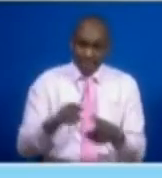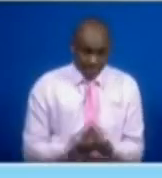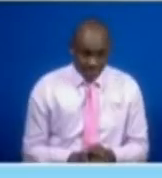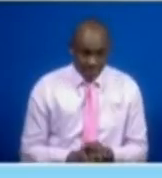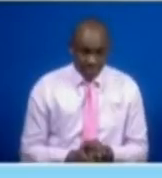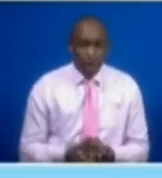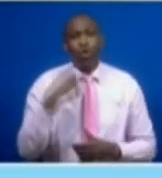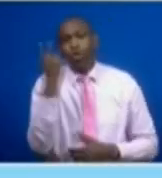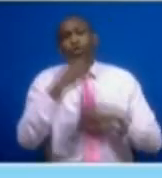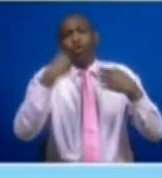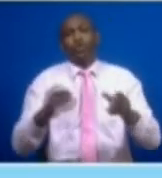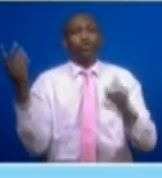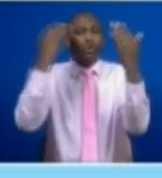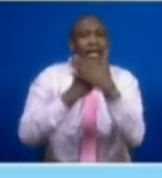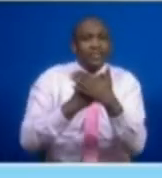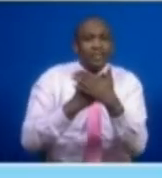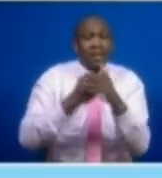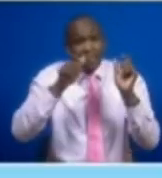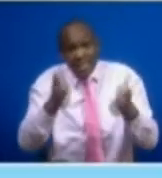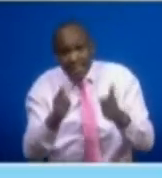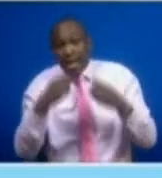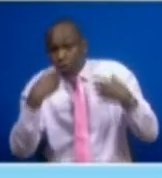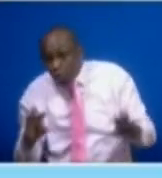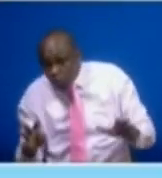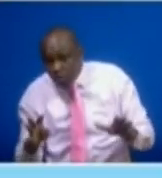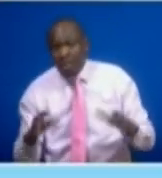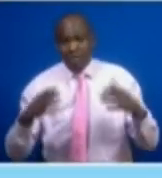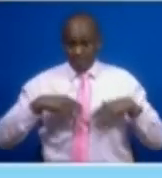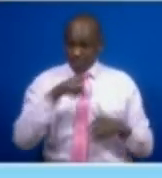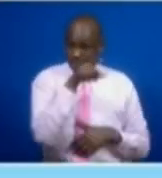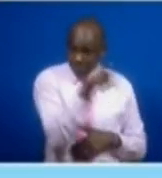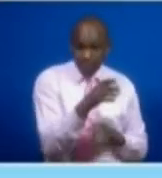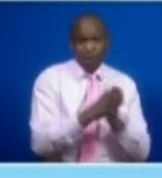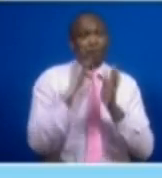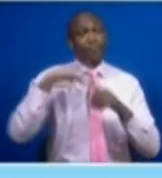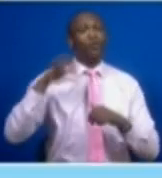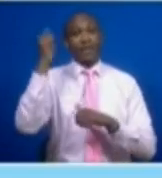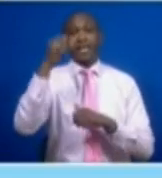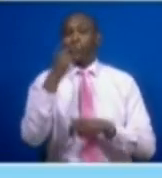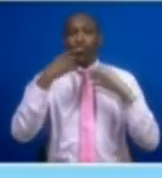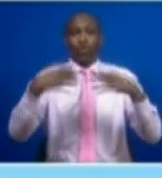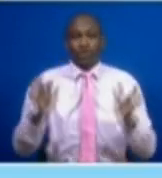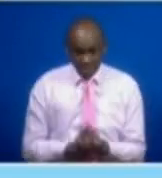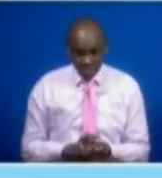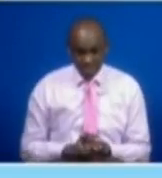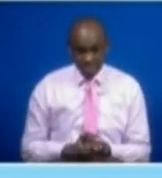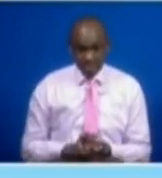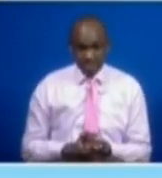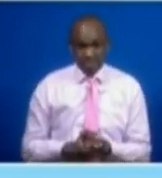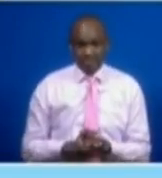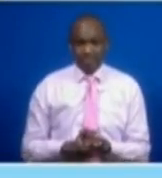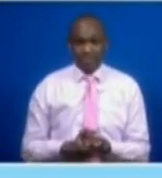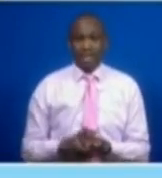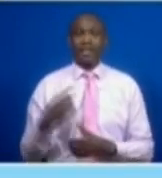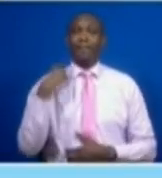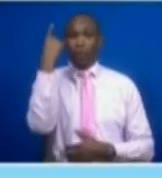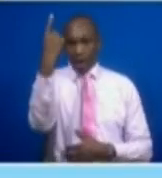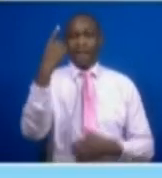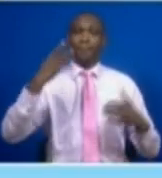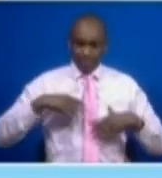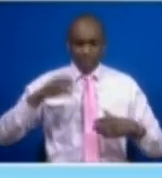Who is the real loser tonight? Is it the media? Is it the candidates? Or is it the people of Kenya? It's the people of Kenya. Number one, it